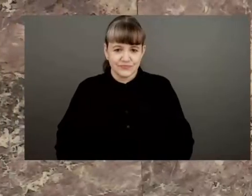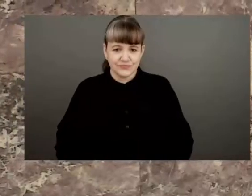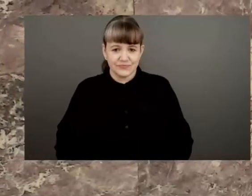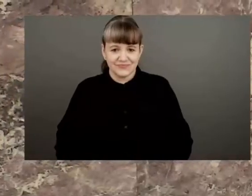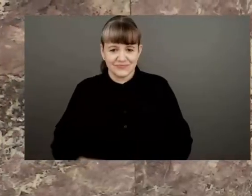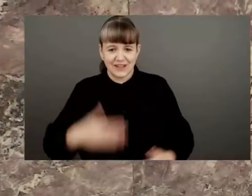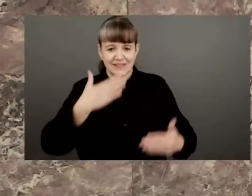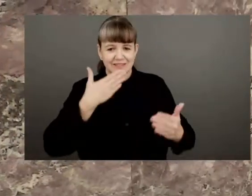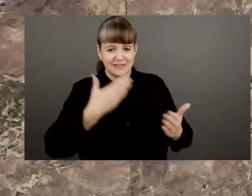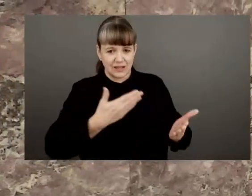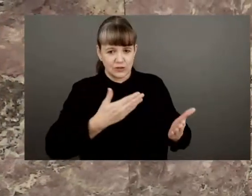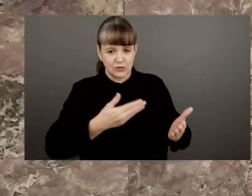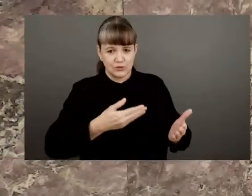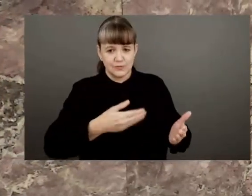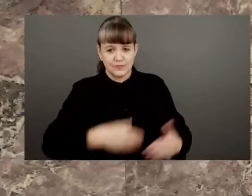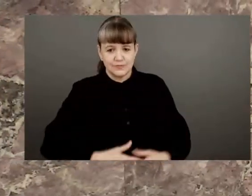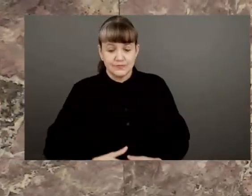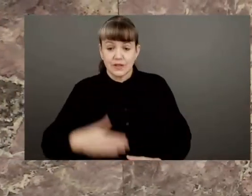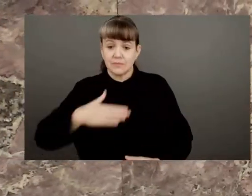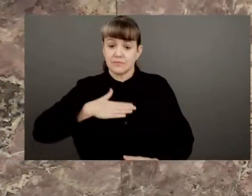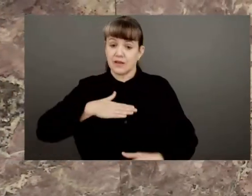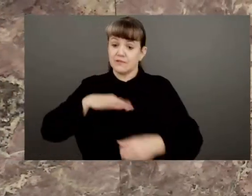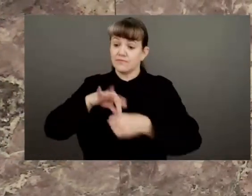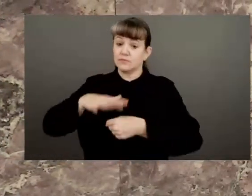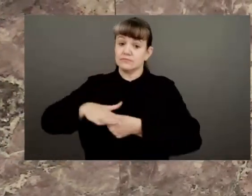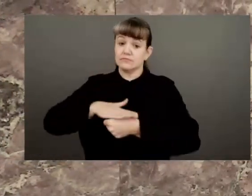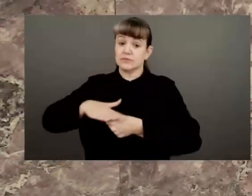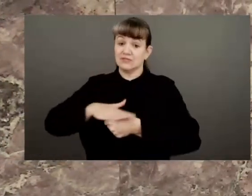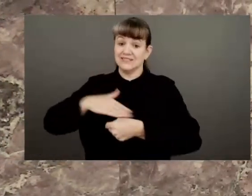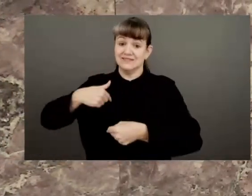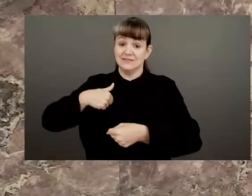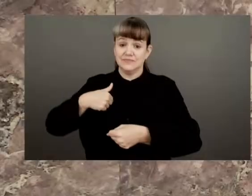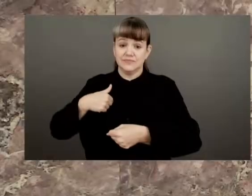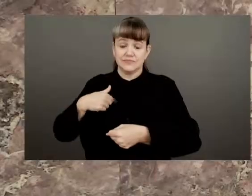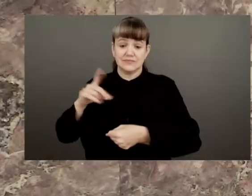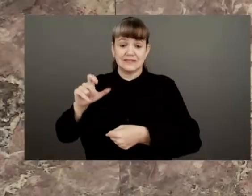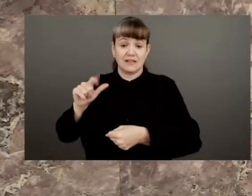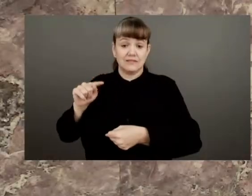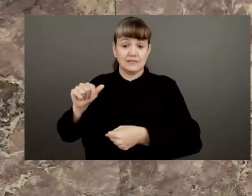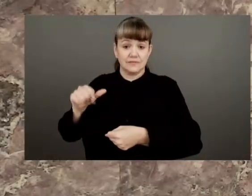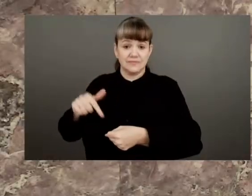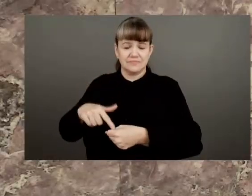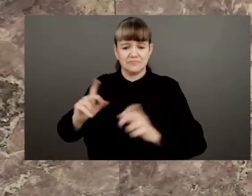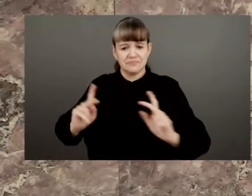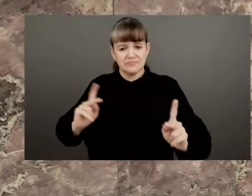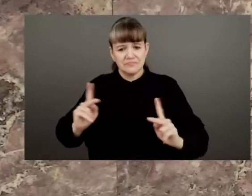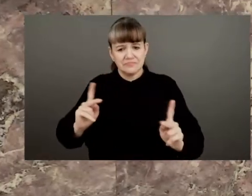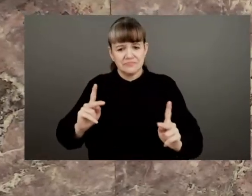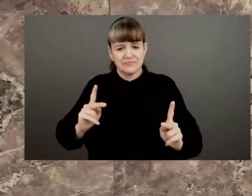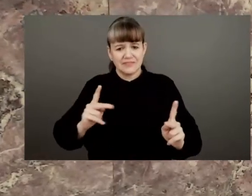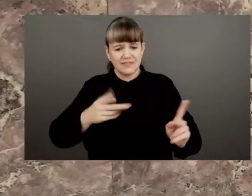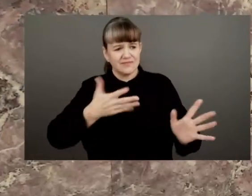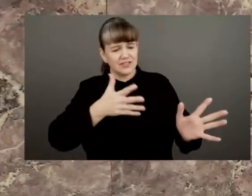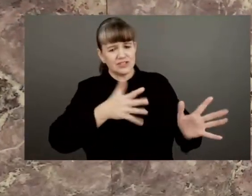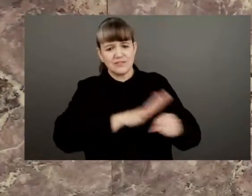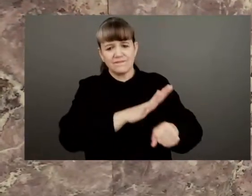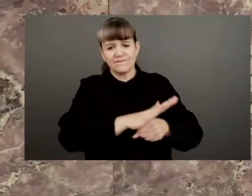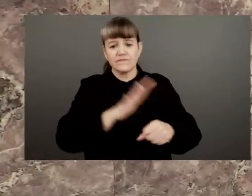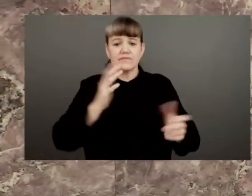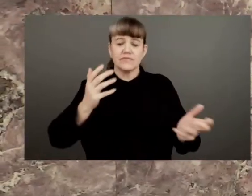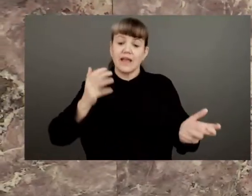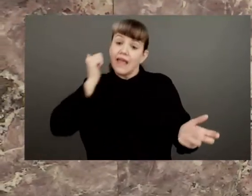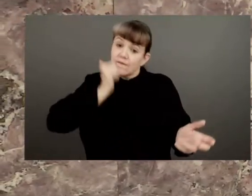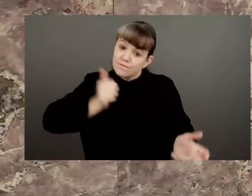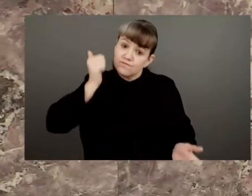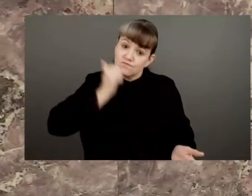are tired of day after day turning on the news morning and night and listening about more killings, more shootings in the